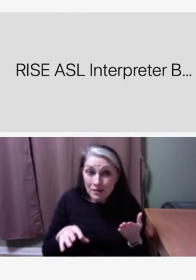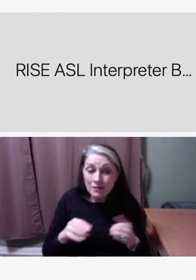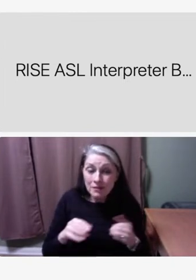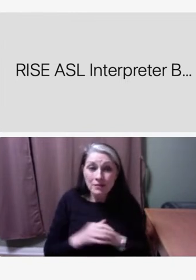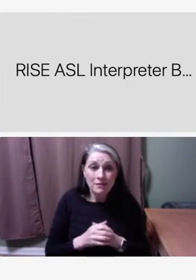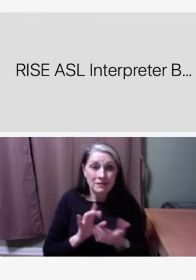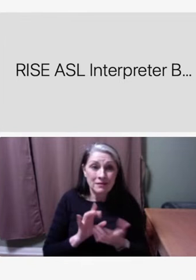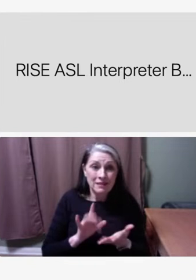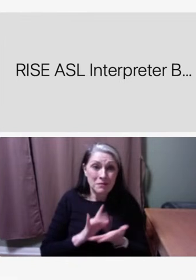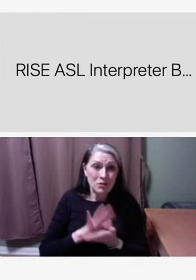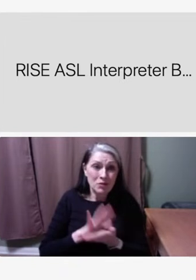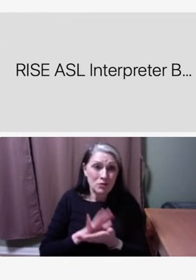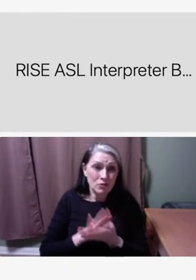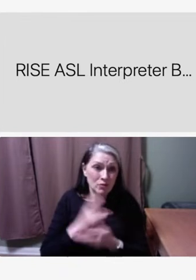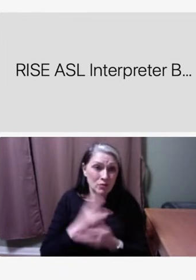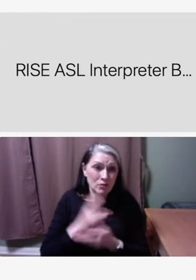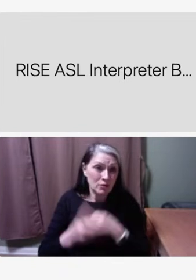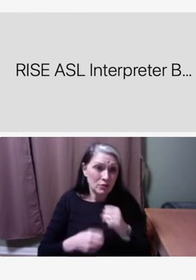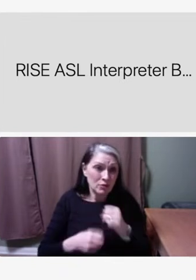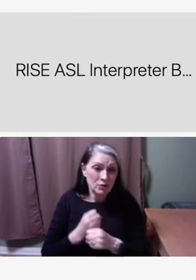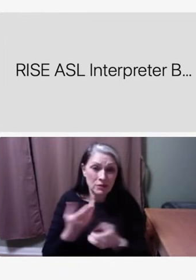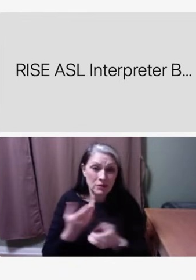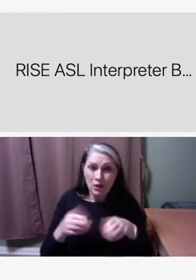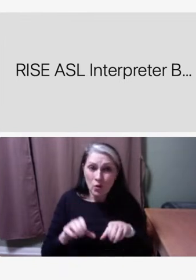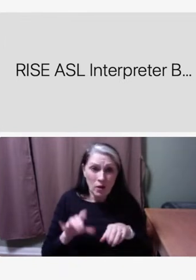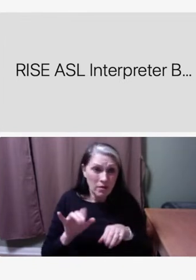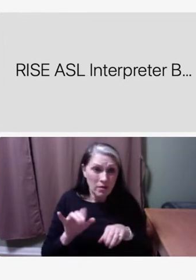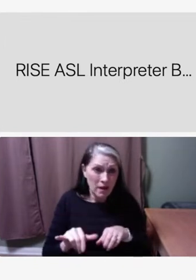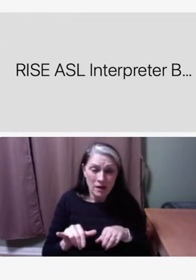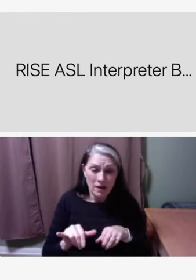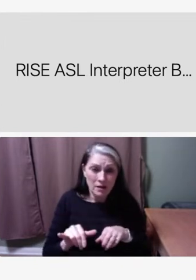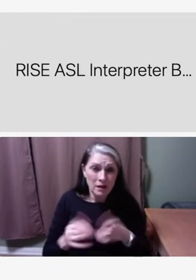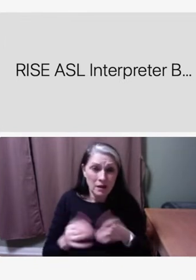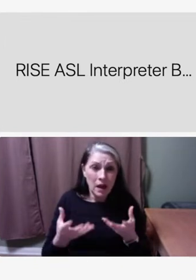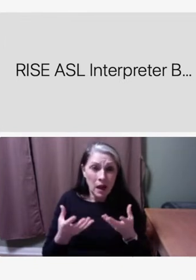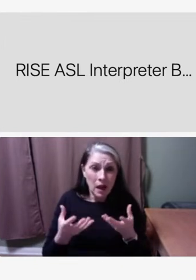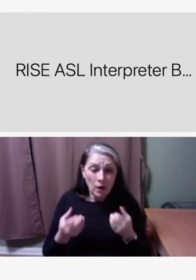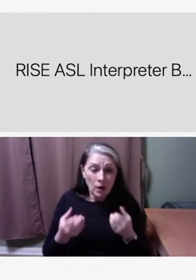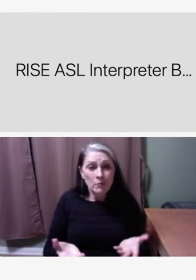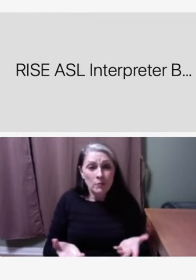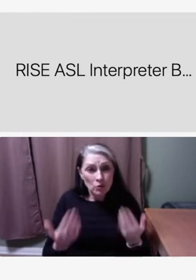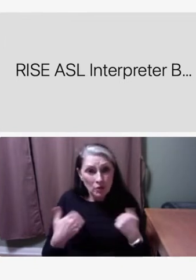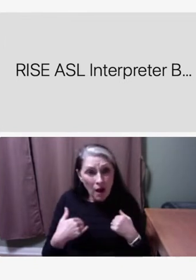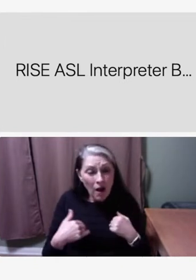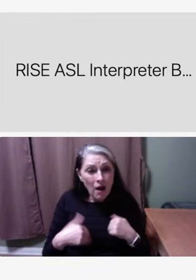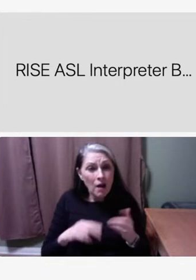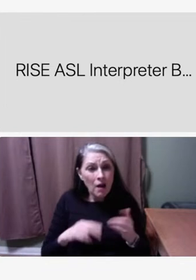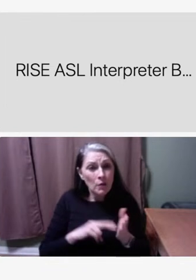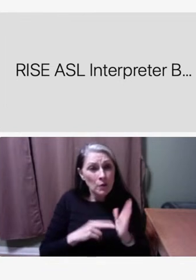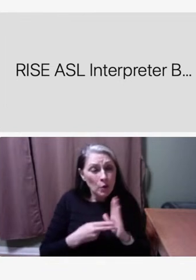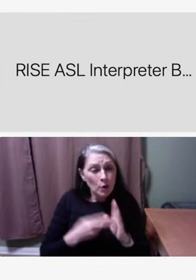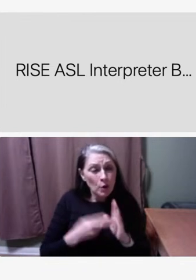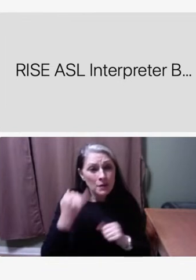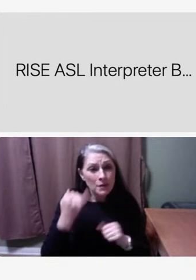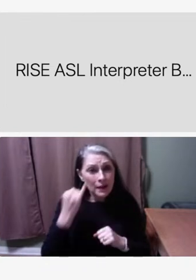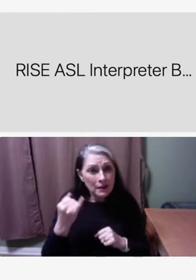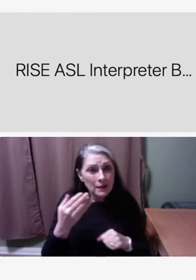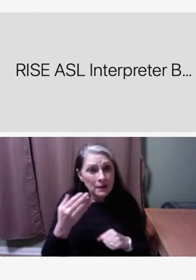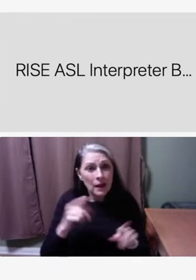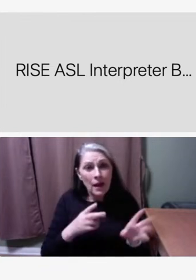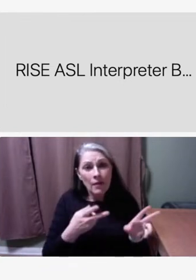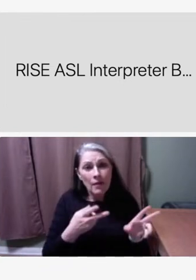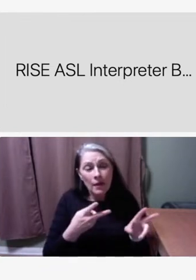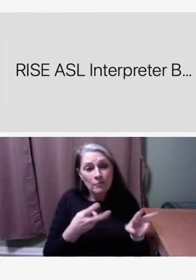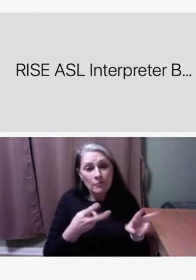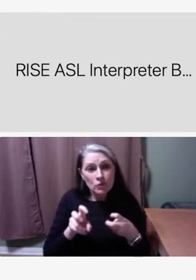I don't want to lose them. I want them to be coming in with a purpose, with an idea into high school so that they could have something to